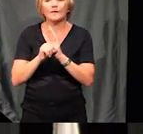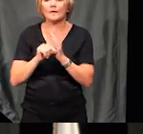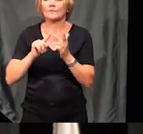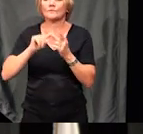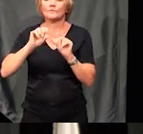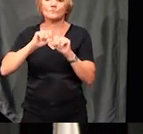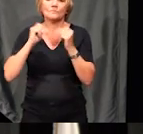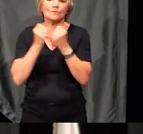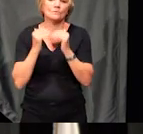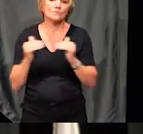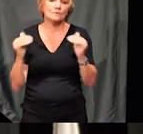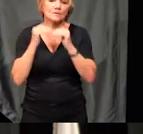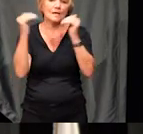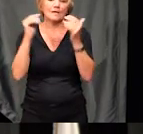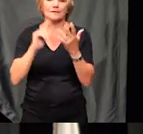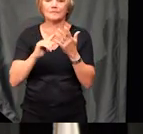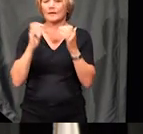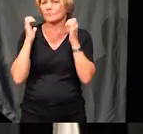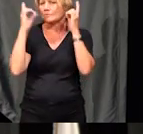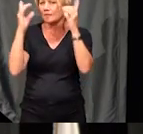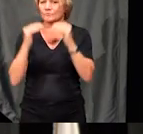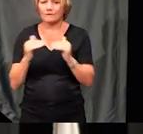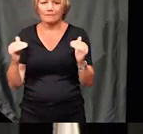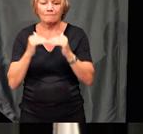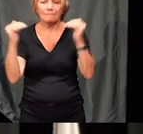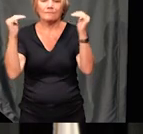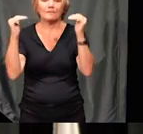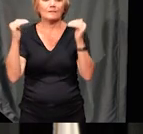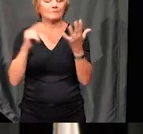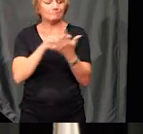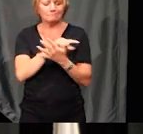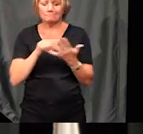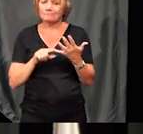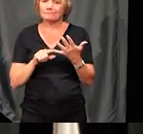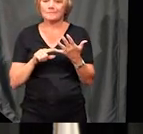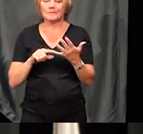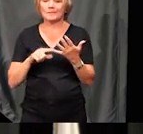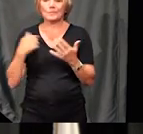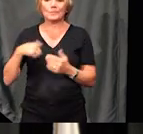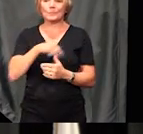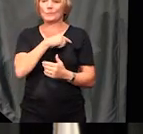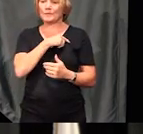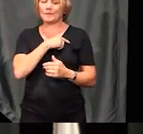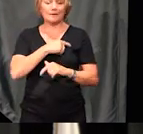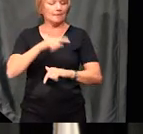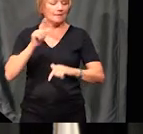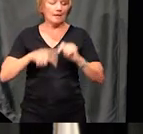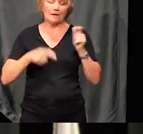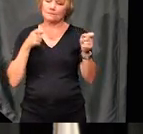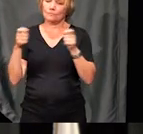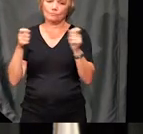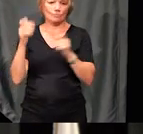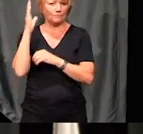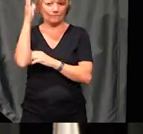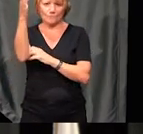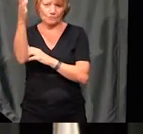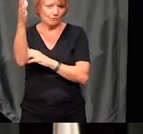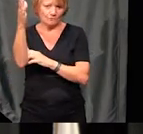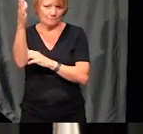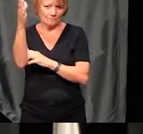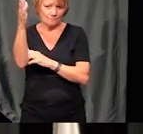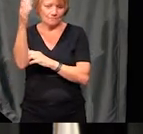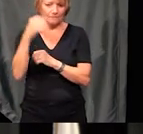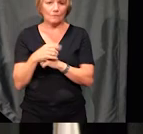social status, level of education, none of us are able to control the future. The